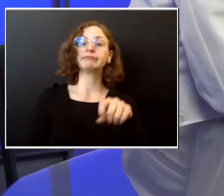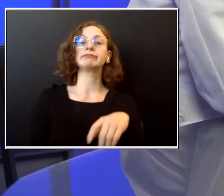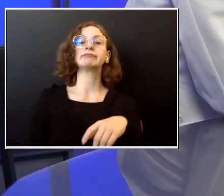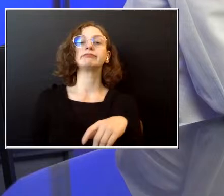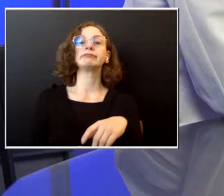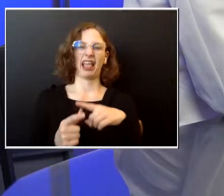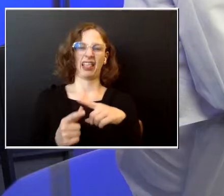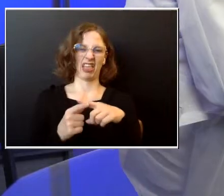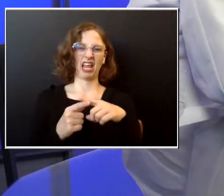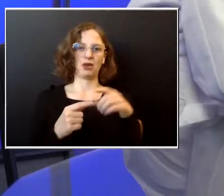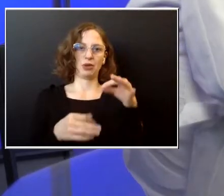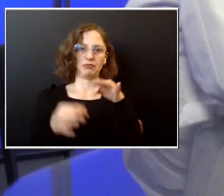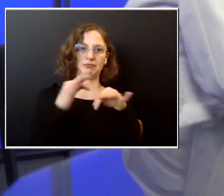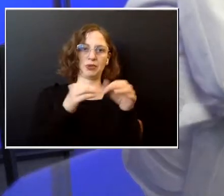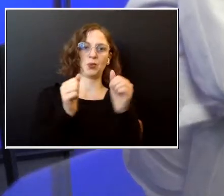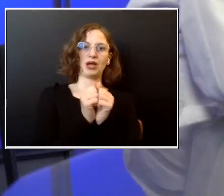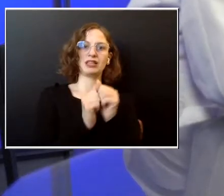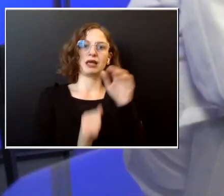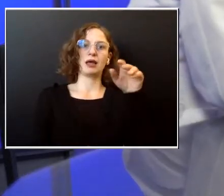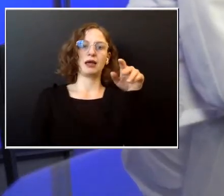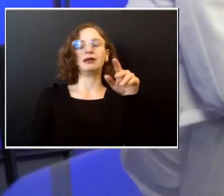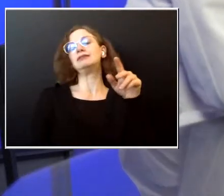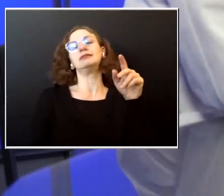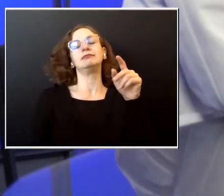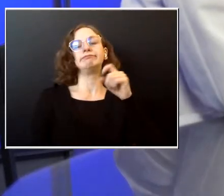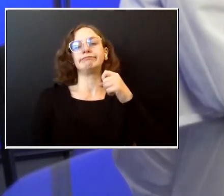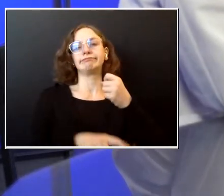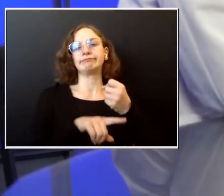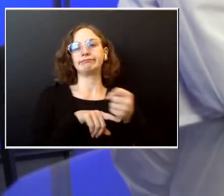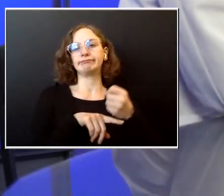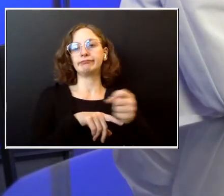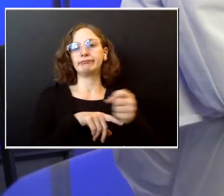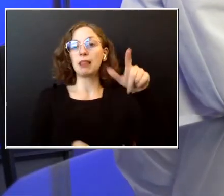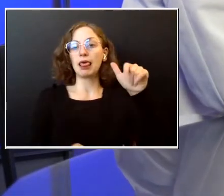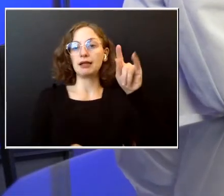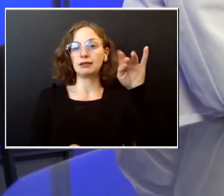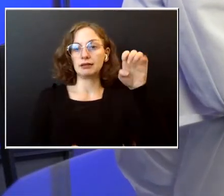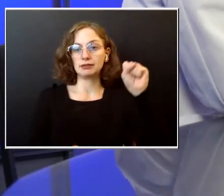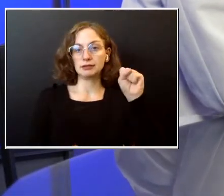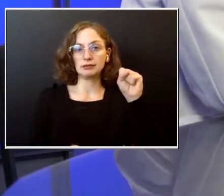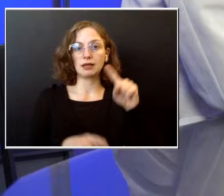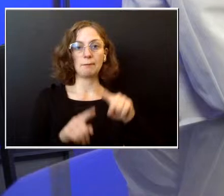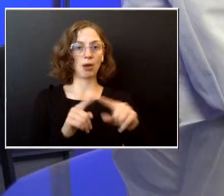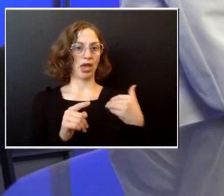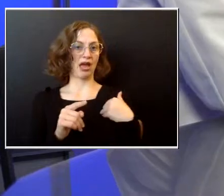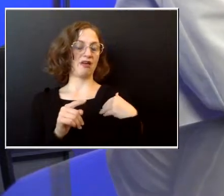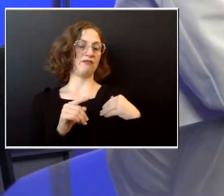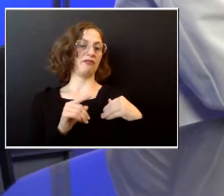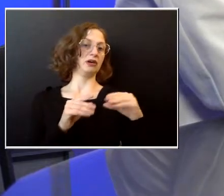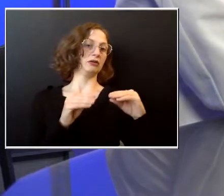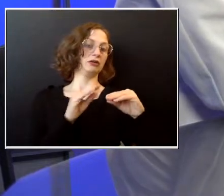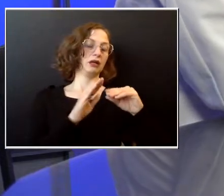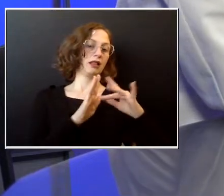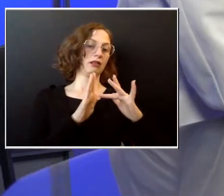see titanium plates, but we leave a gap at the bottom for the blood vessel to come in